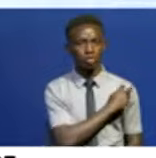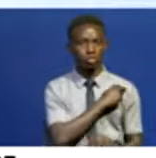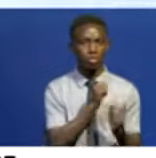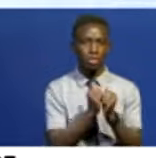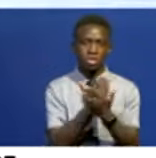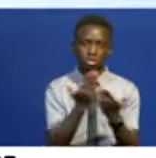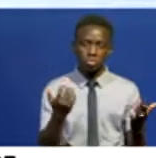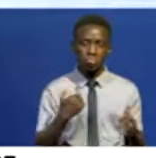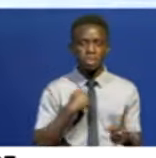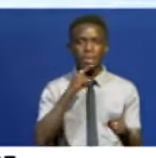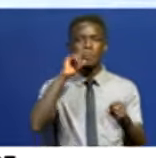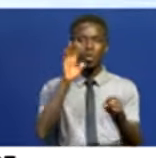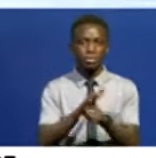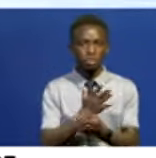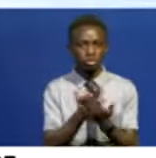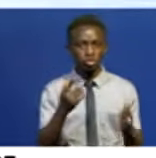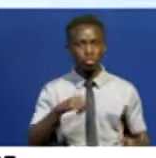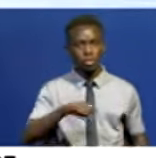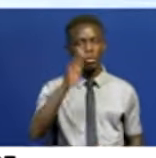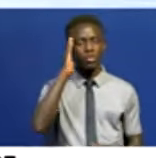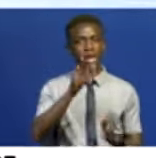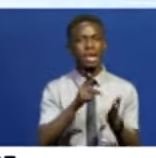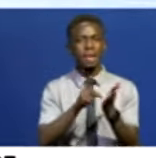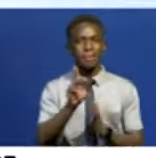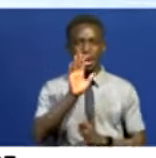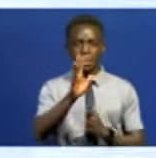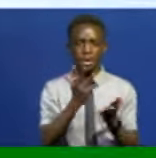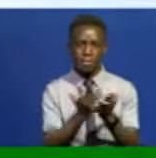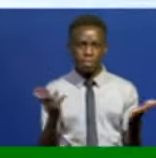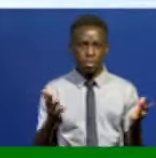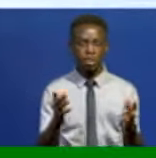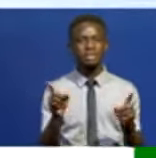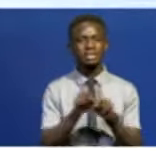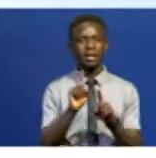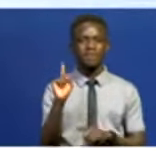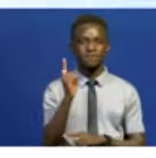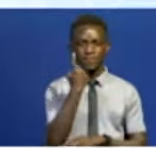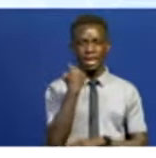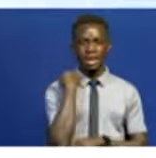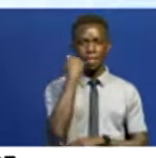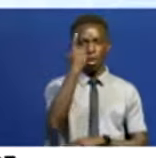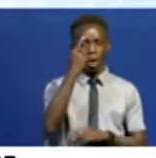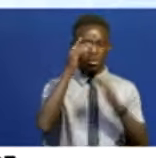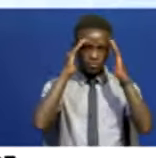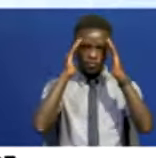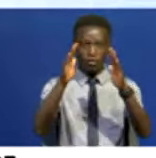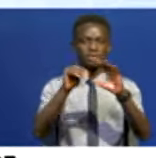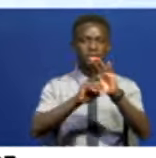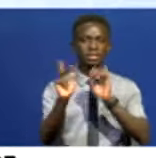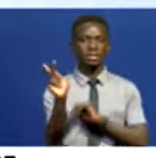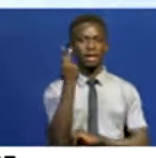And I promise you that we will buy your products as a first priority in Kenya.